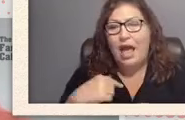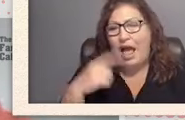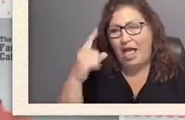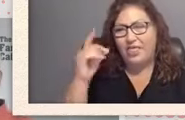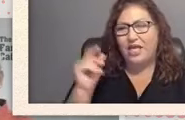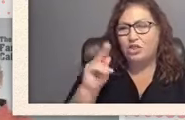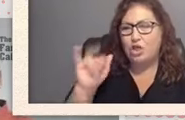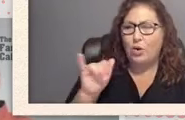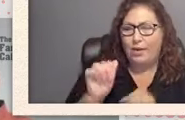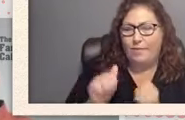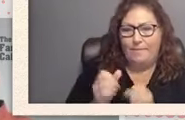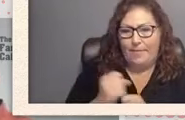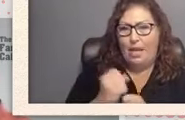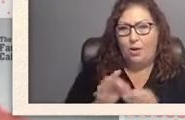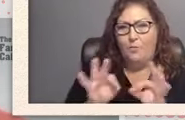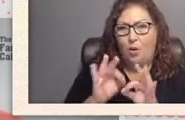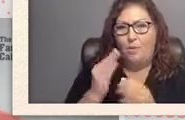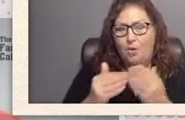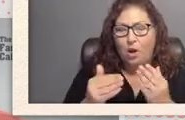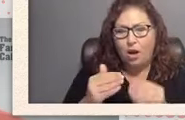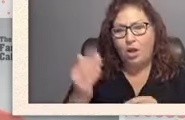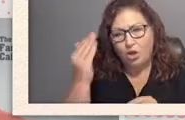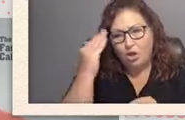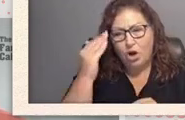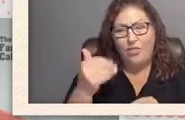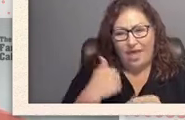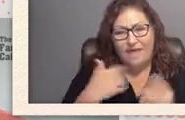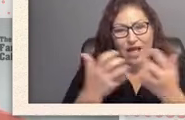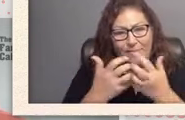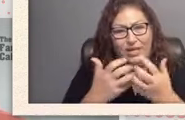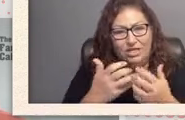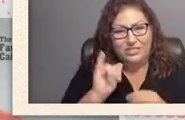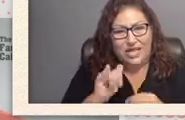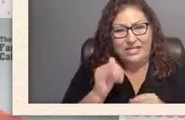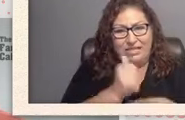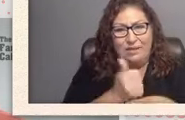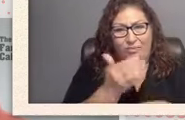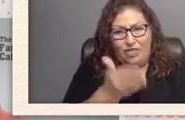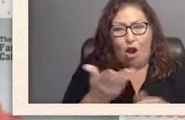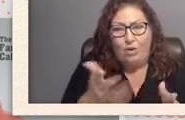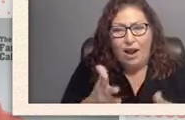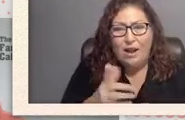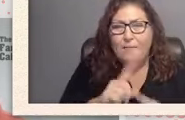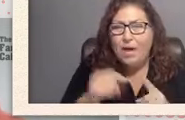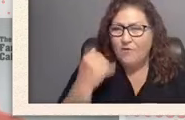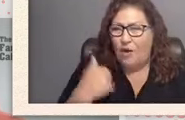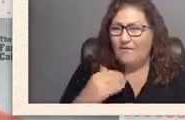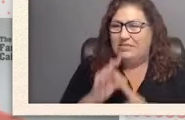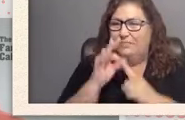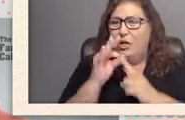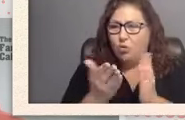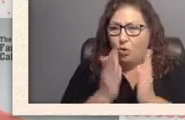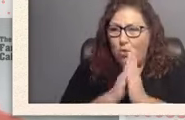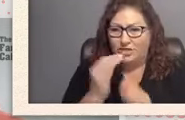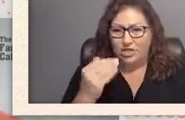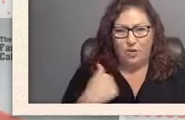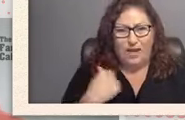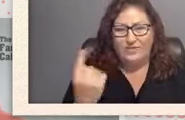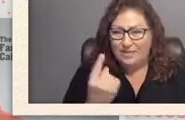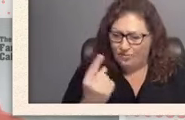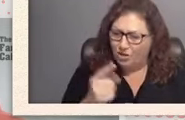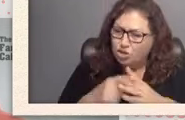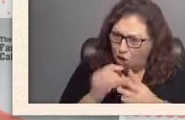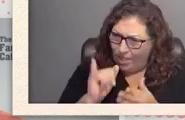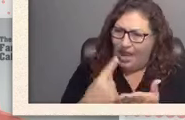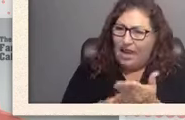mean, we all know that there are certain accommodations that exist, but if you have a special request, if you have something, start that conversation, make the